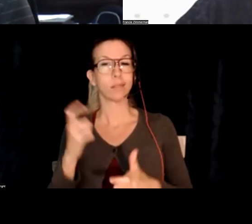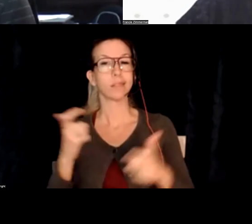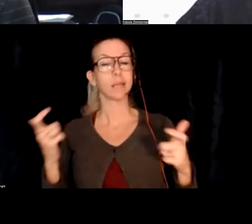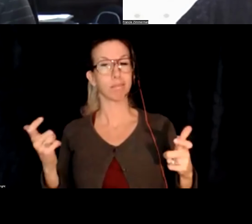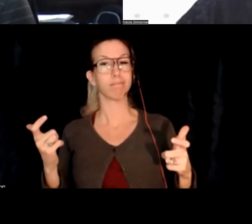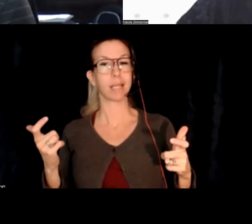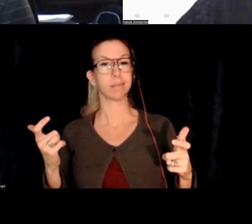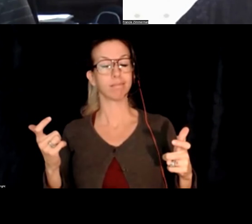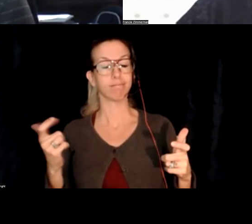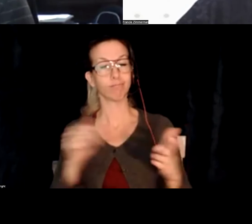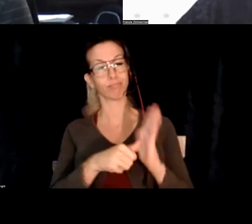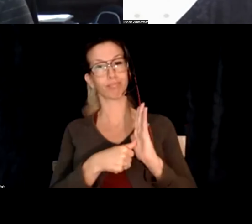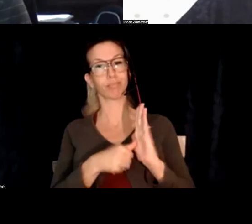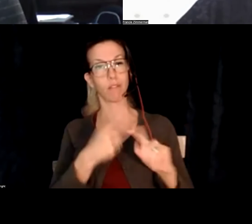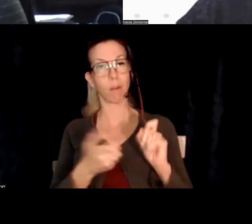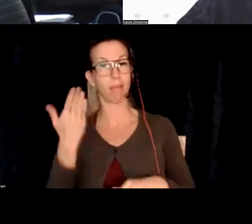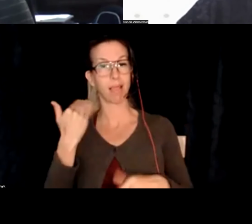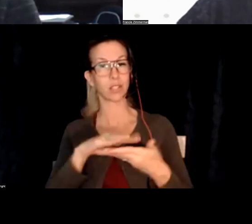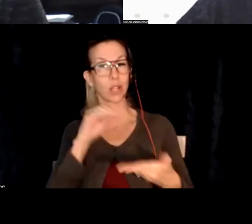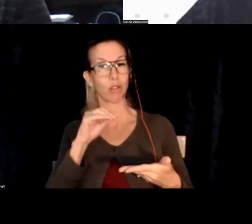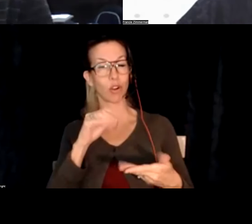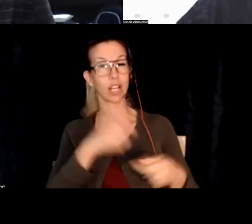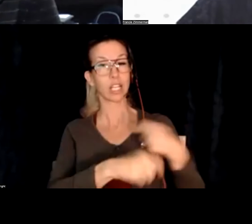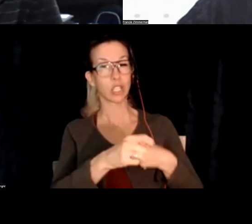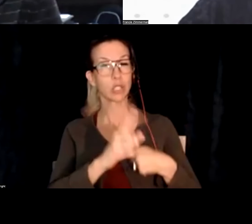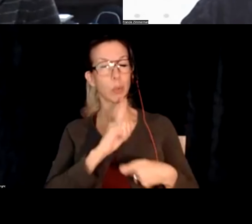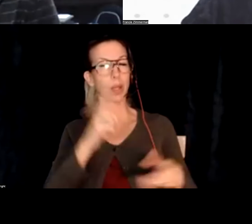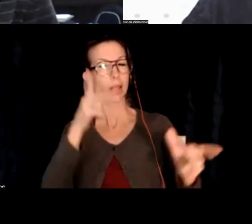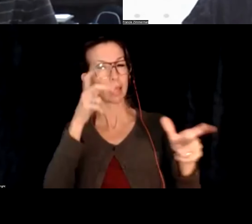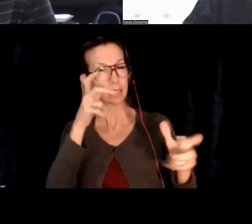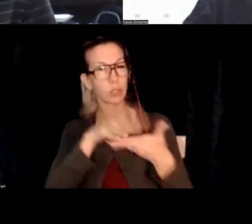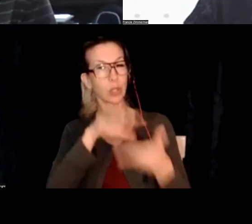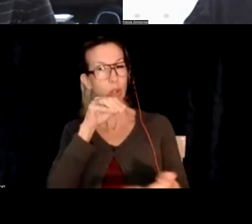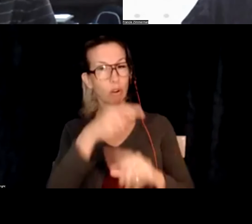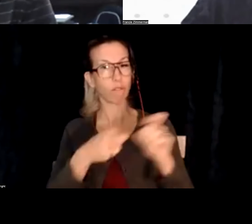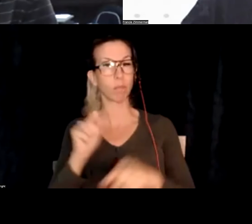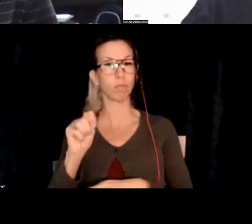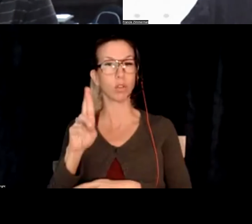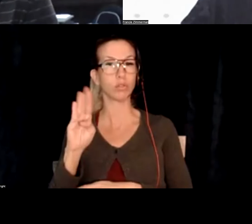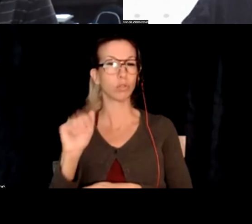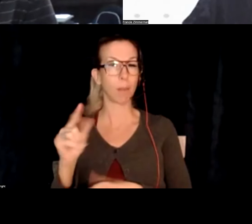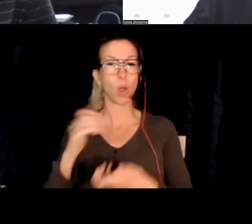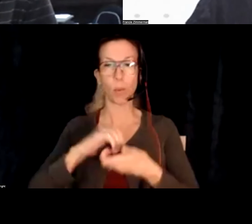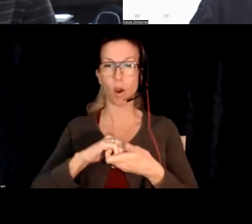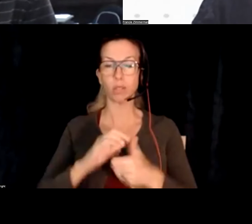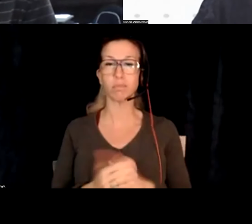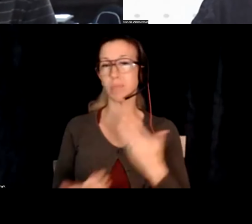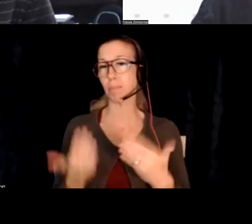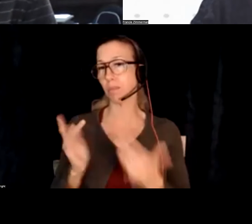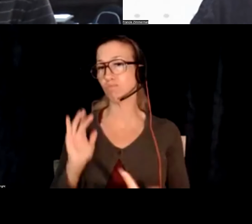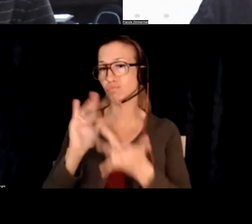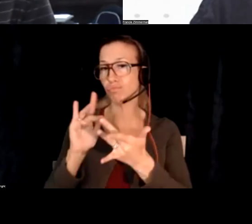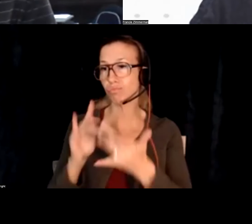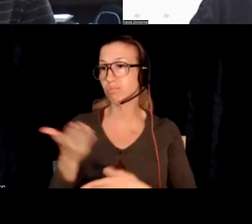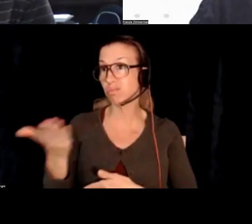learning exchange, was the need to really listen and learn from our tribal partners. So, just reaching out and finding out, are you doing any